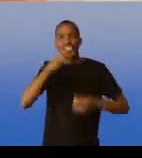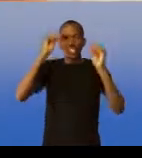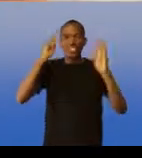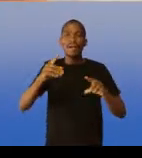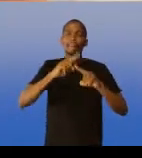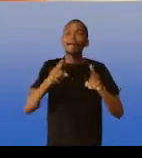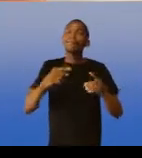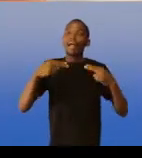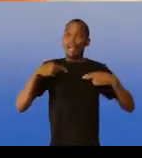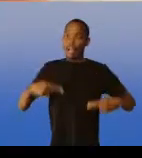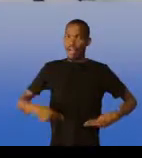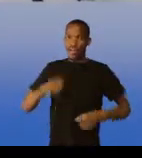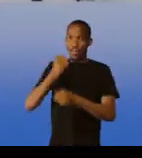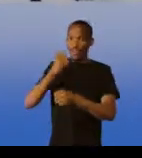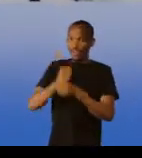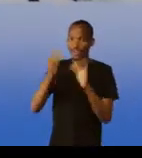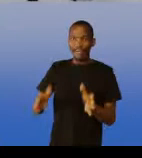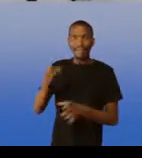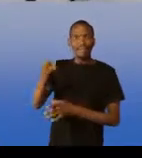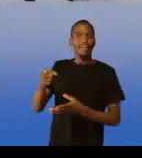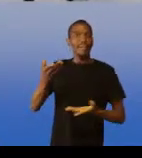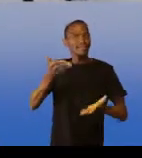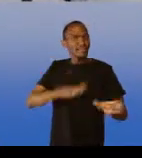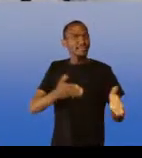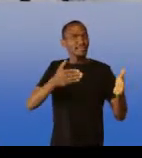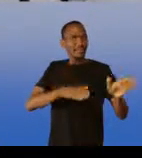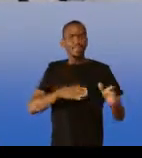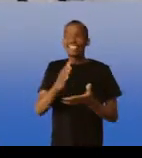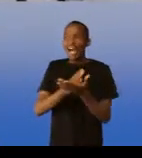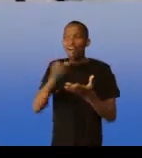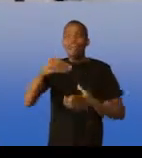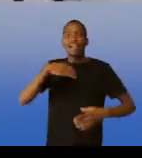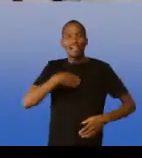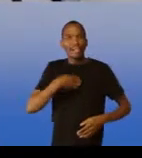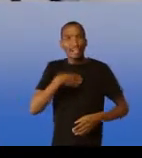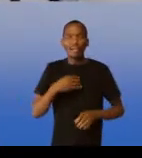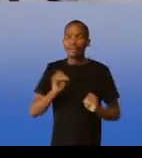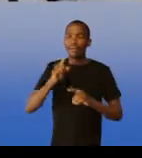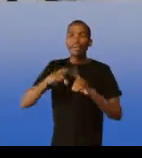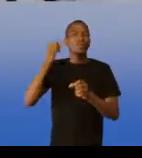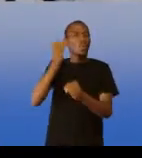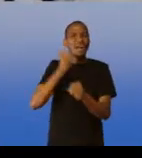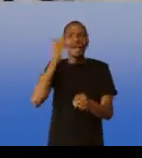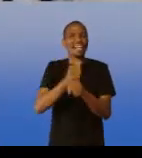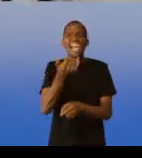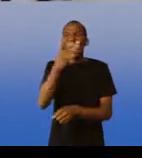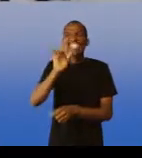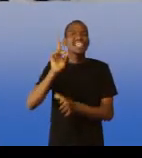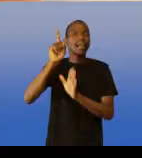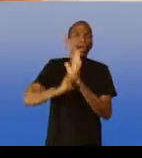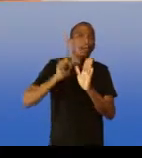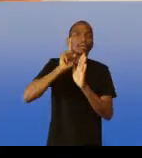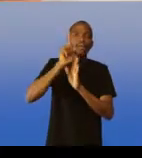also health workers themselves. And our health workers who were not sick were overwhelmed. They were working 18 hours and